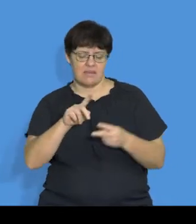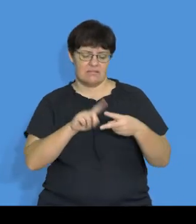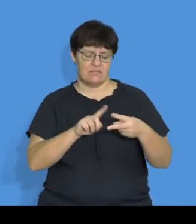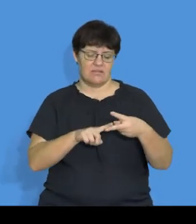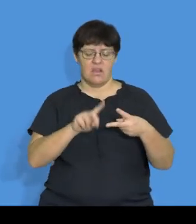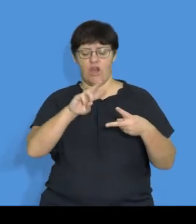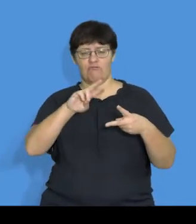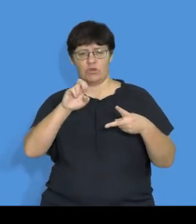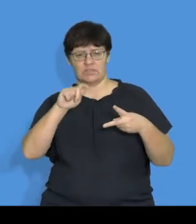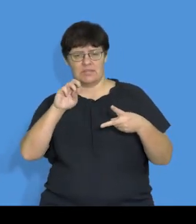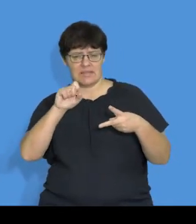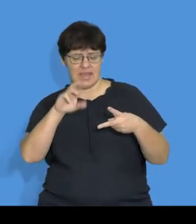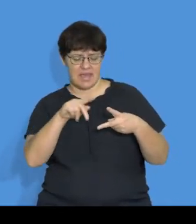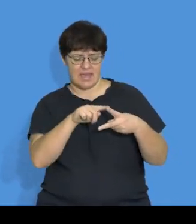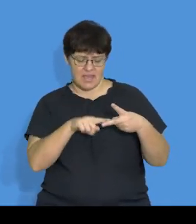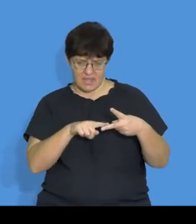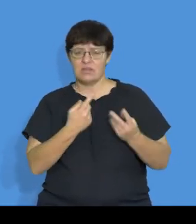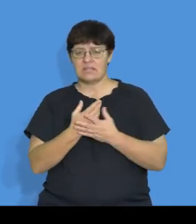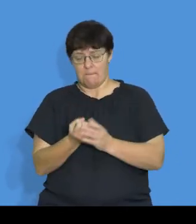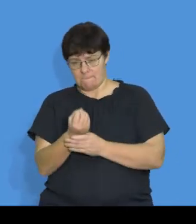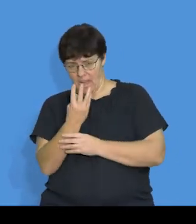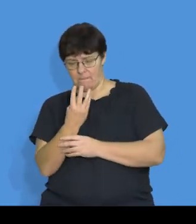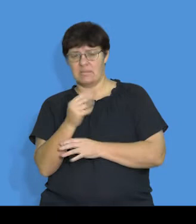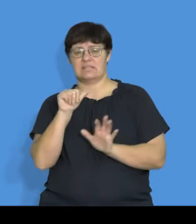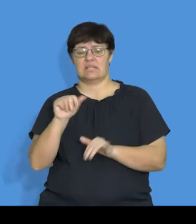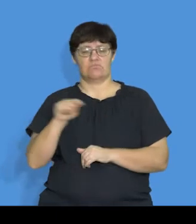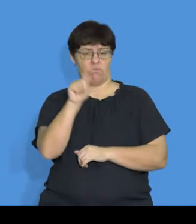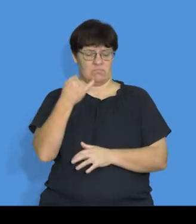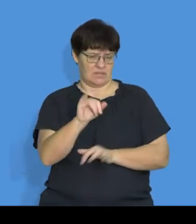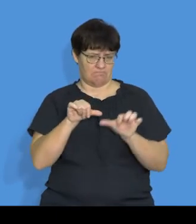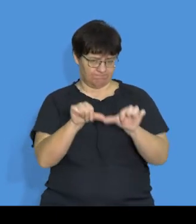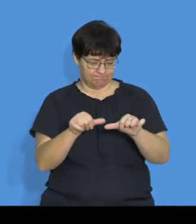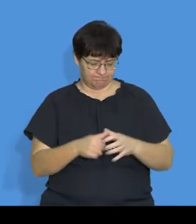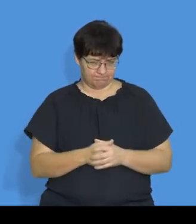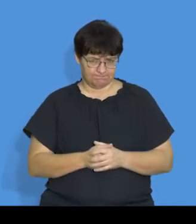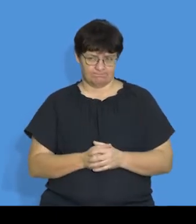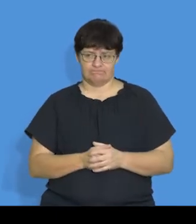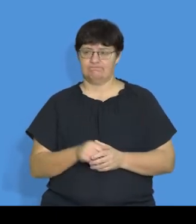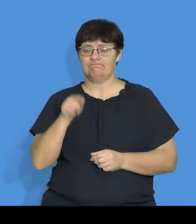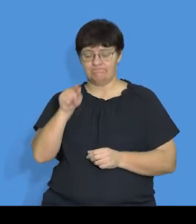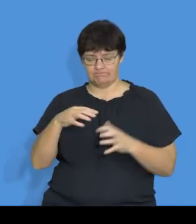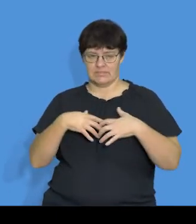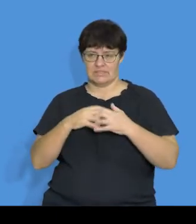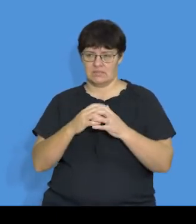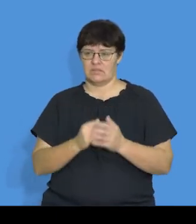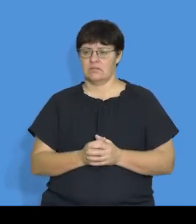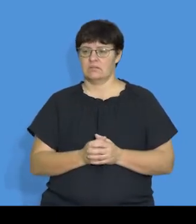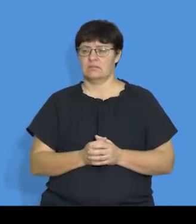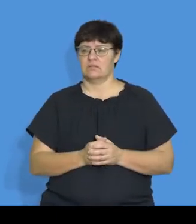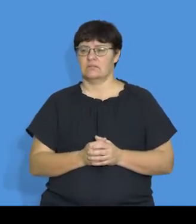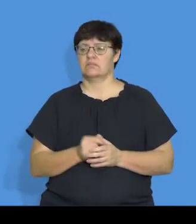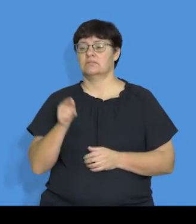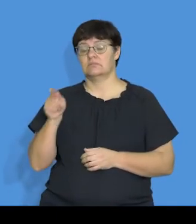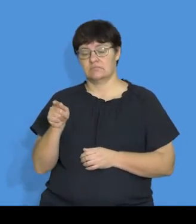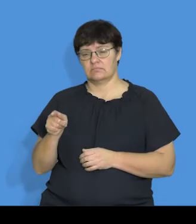readings. We'll still use our 6-ohm light bulb in our circuit. So this is the setup. Now let's go straight to